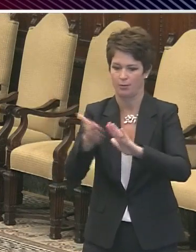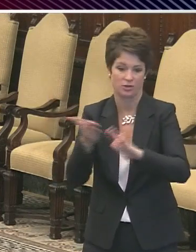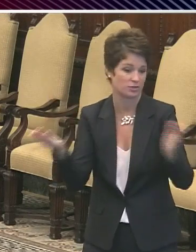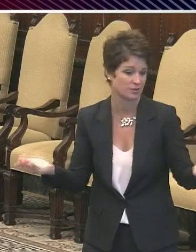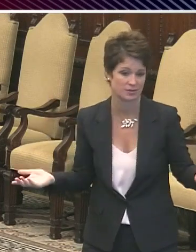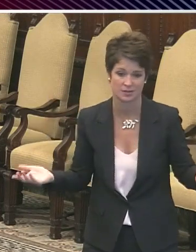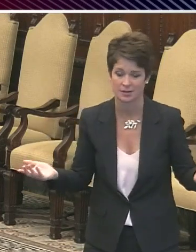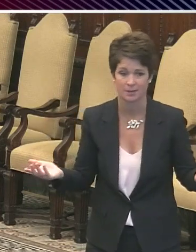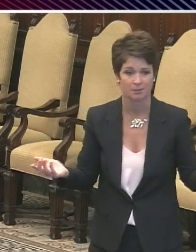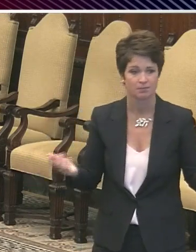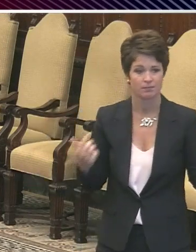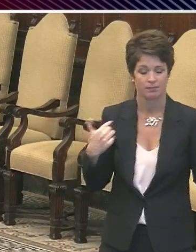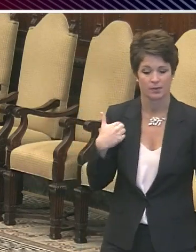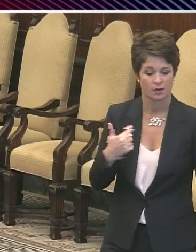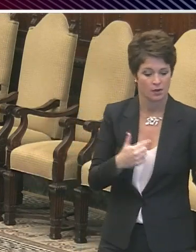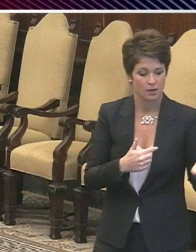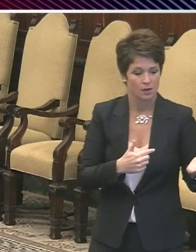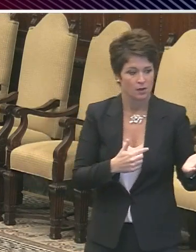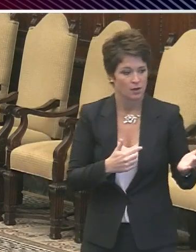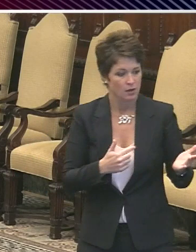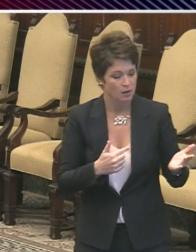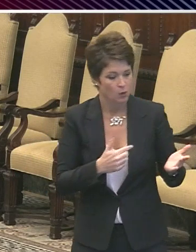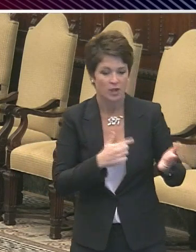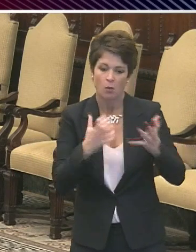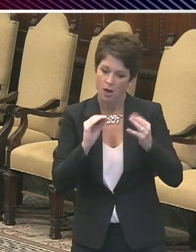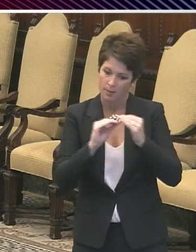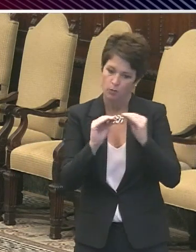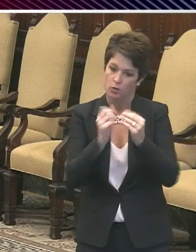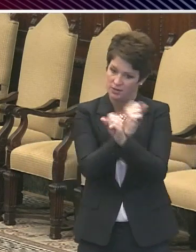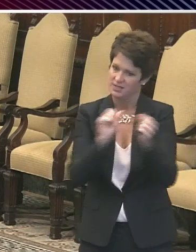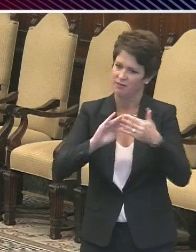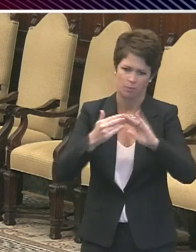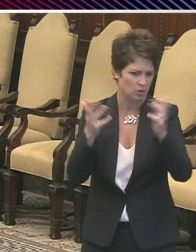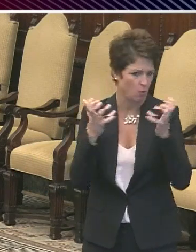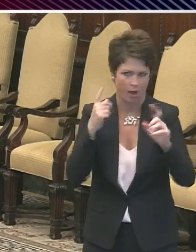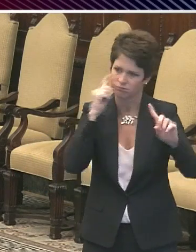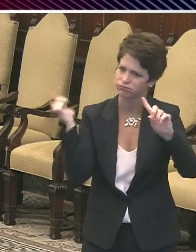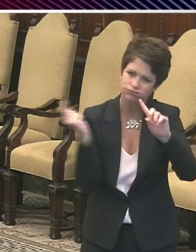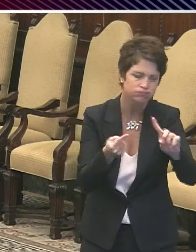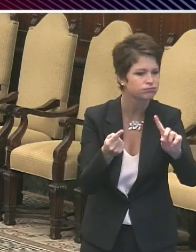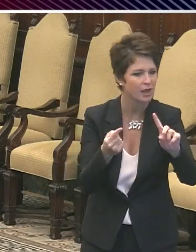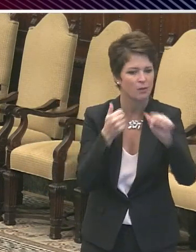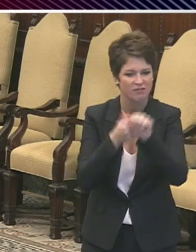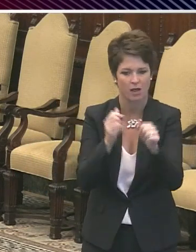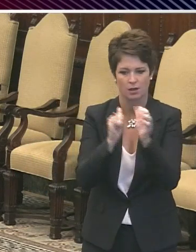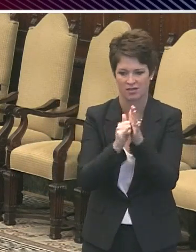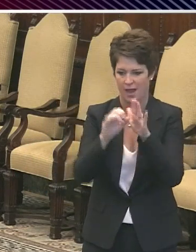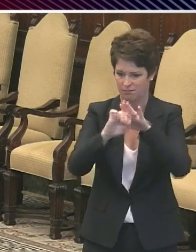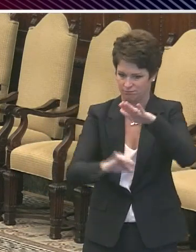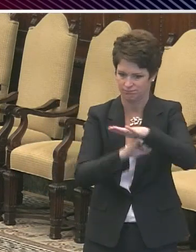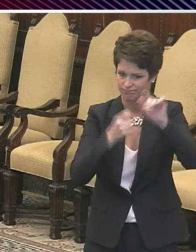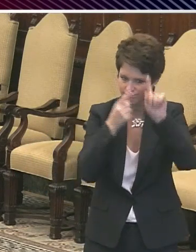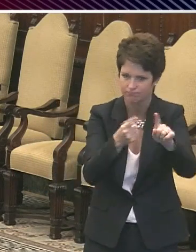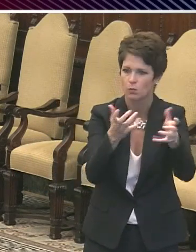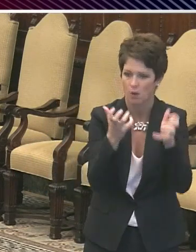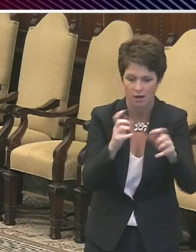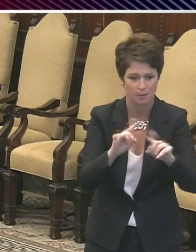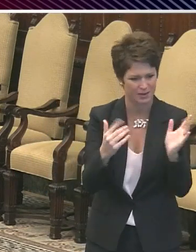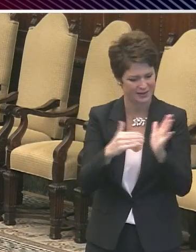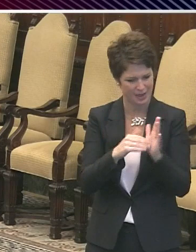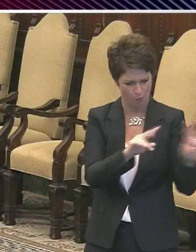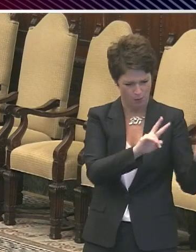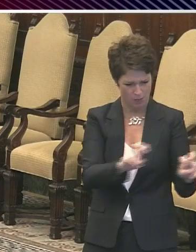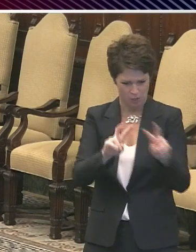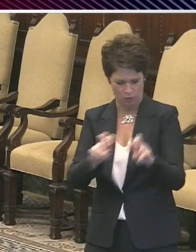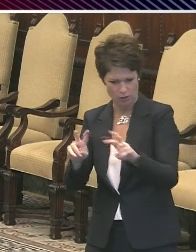And, we fall under the roadmap for Safer Communities framework. But when you look